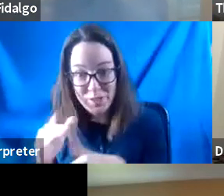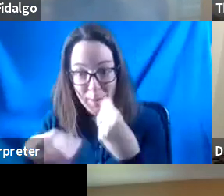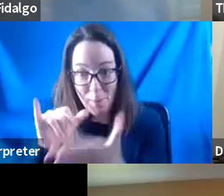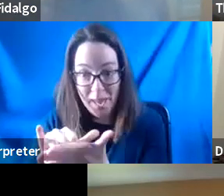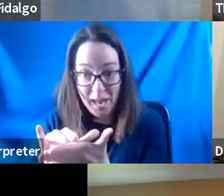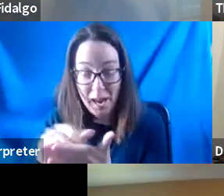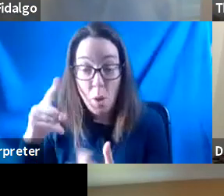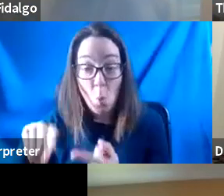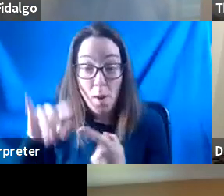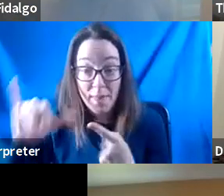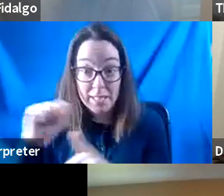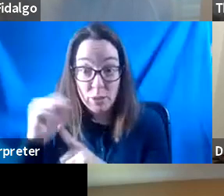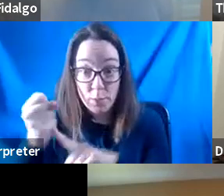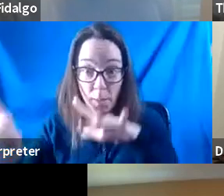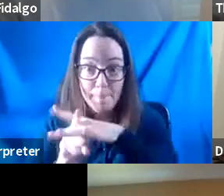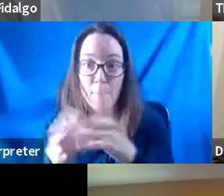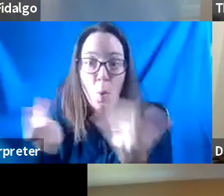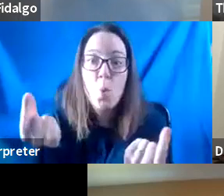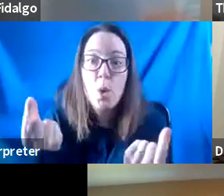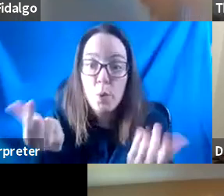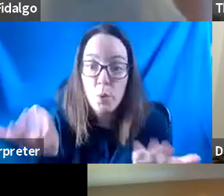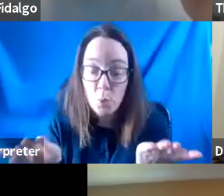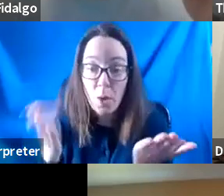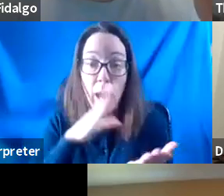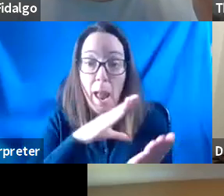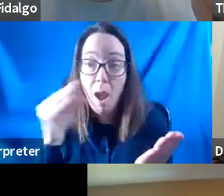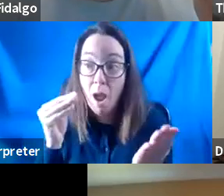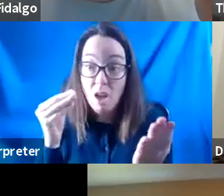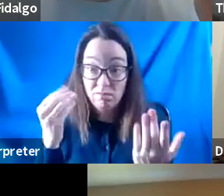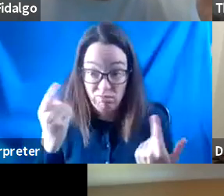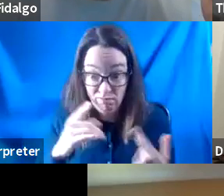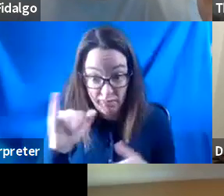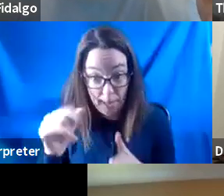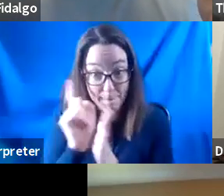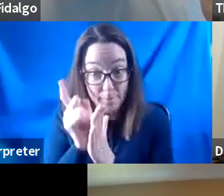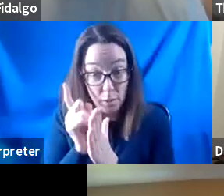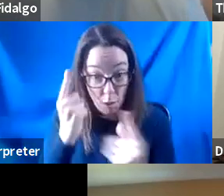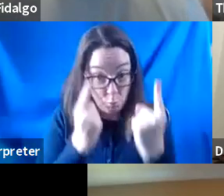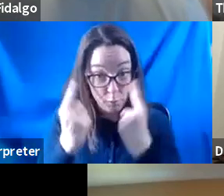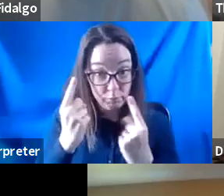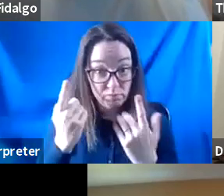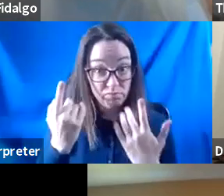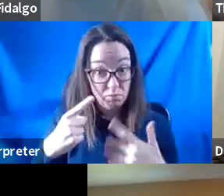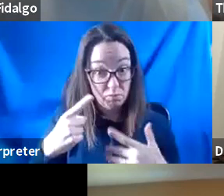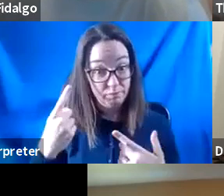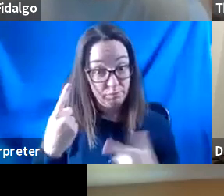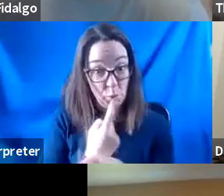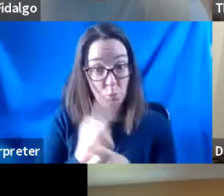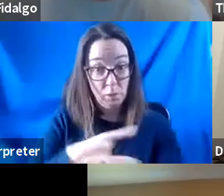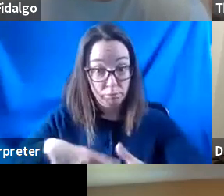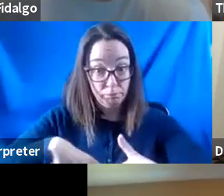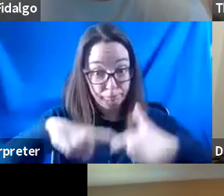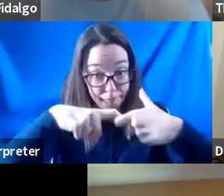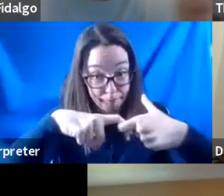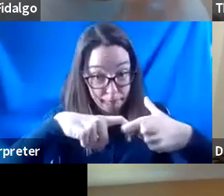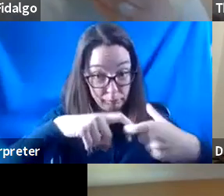arises, and how to consider, is it appropriate to basically pause from the agenda and give